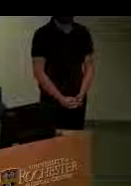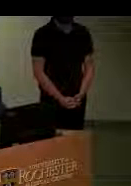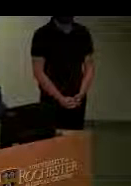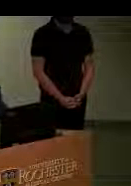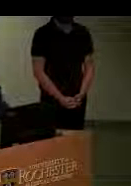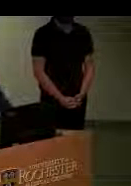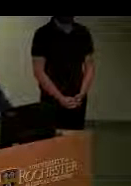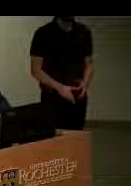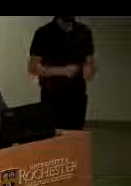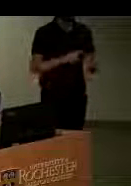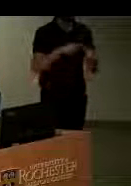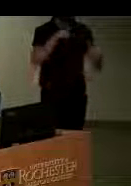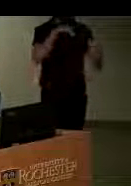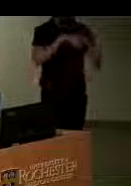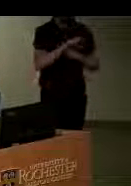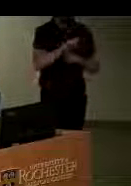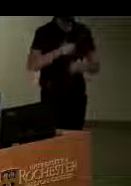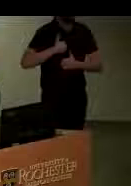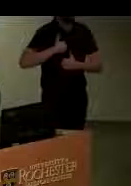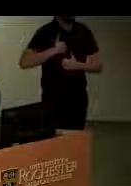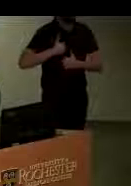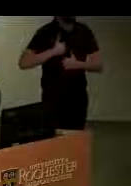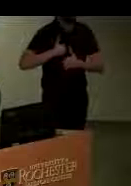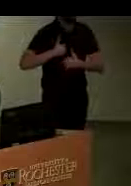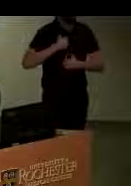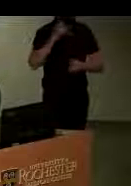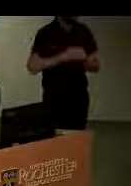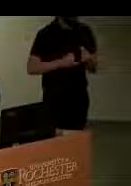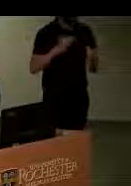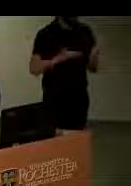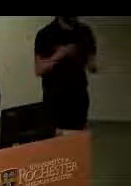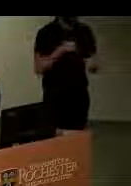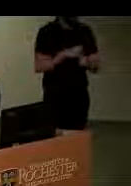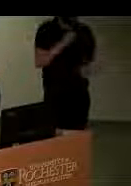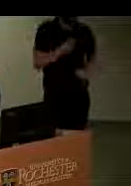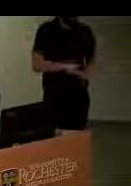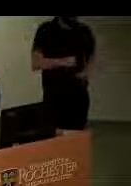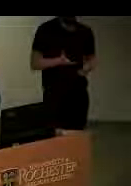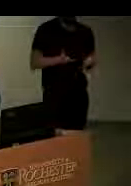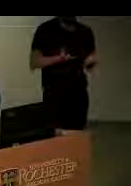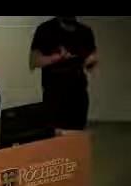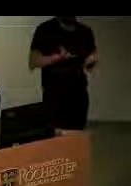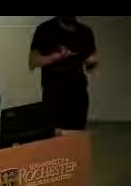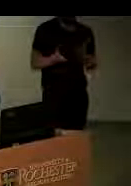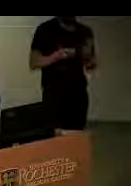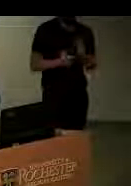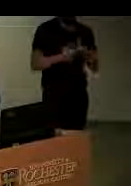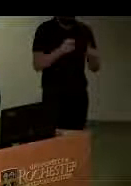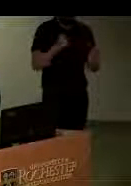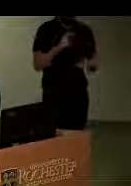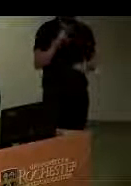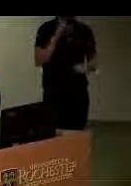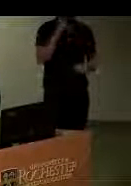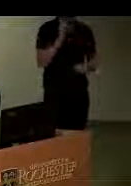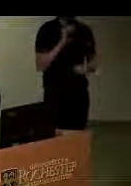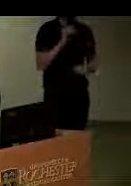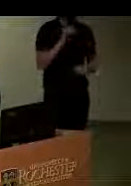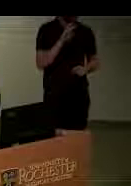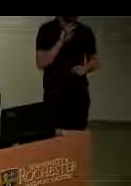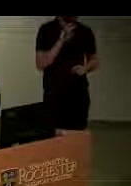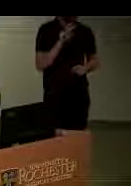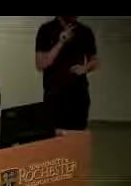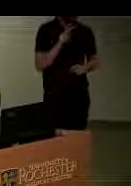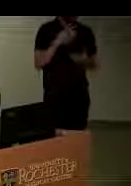then I go into the US Army as the last person, I think, in history that actually served from the Vietnam draft, because they never let doctors